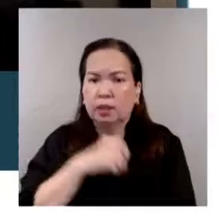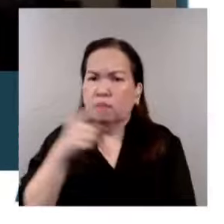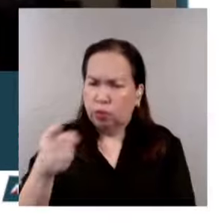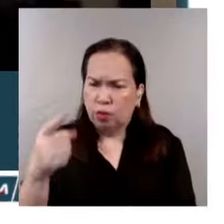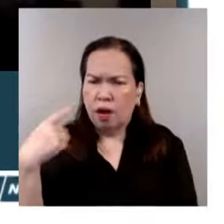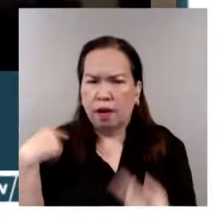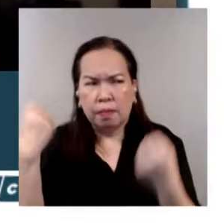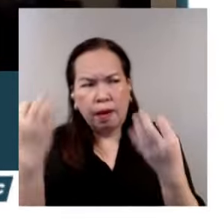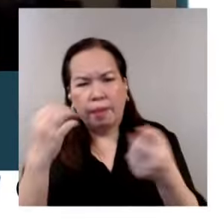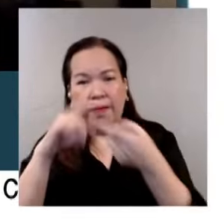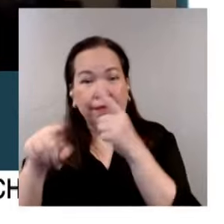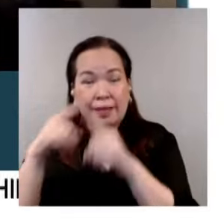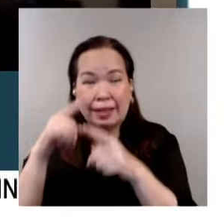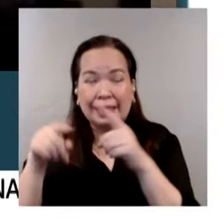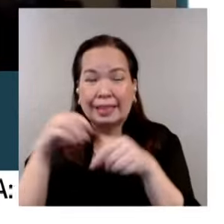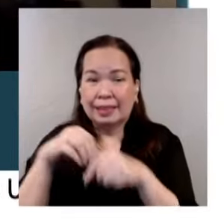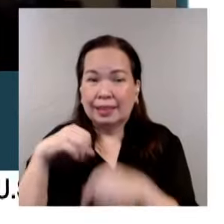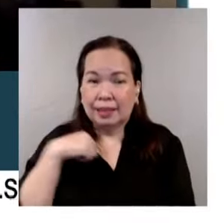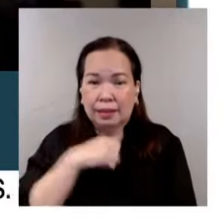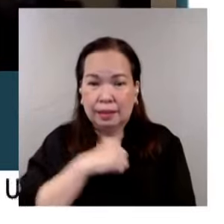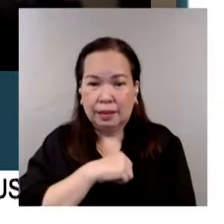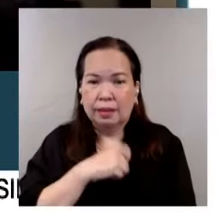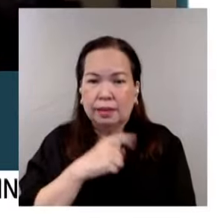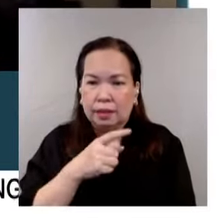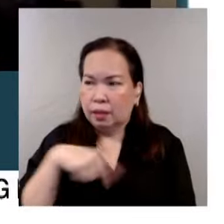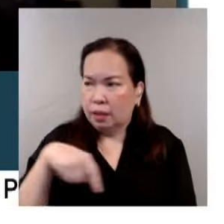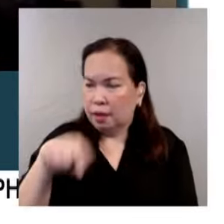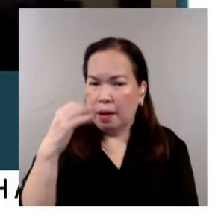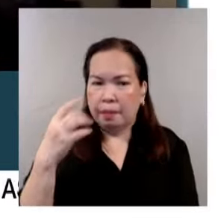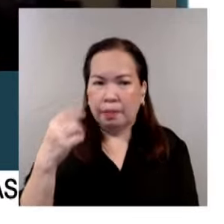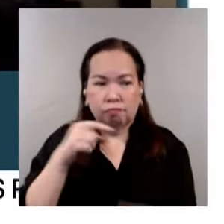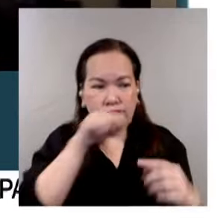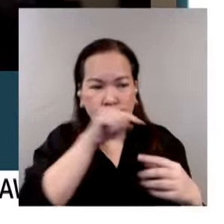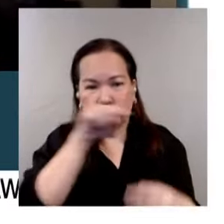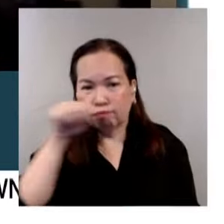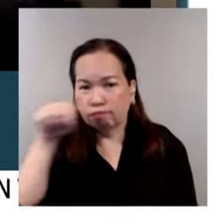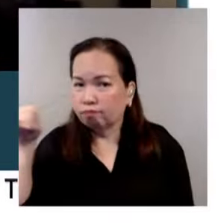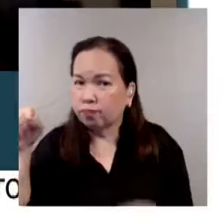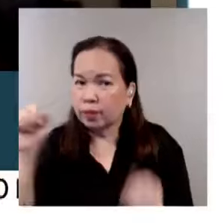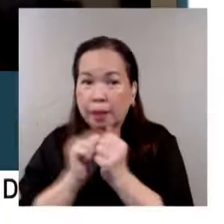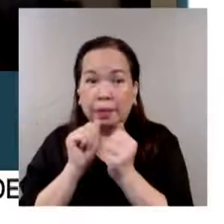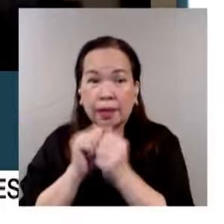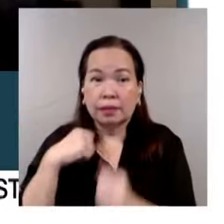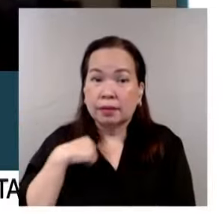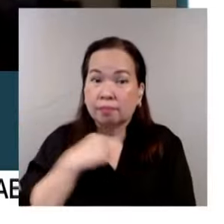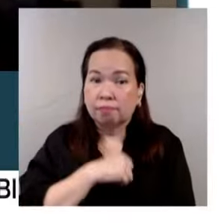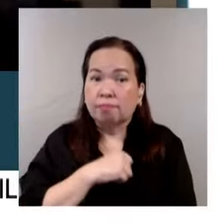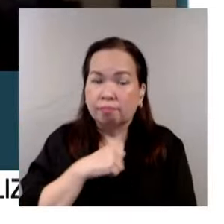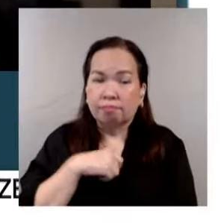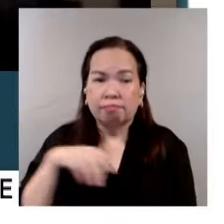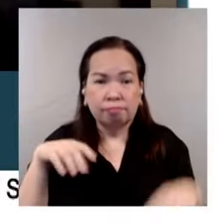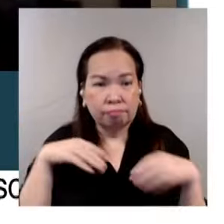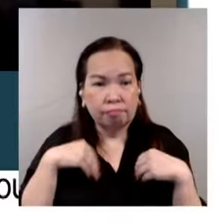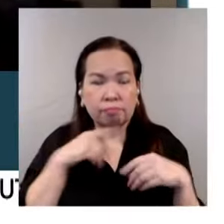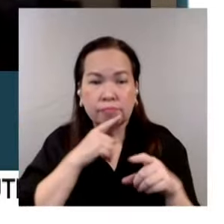kaibigan sa Senado, no? At yan po yung inamin naman po ng ating mga kasamahan. And okay, for one,